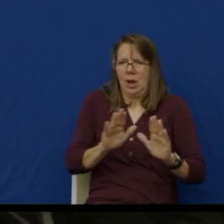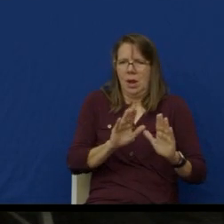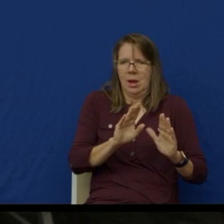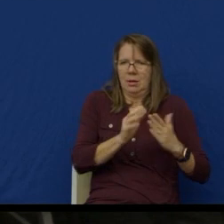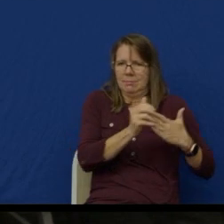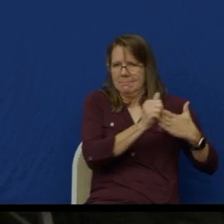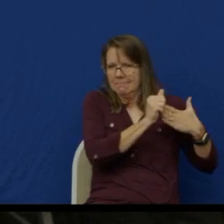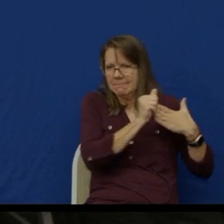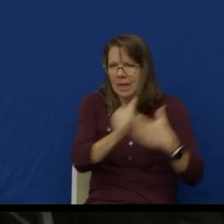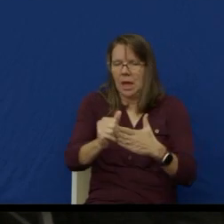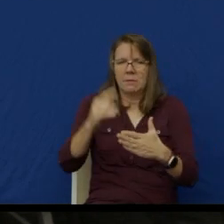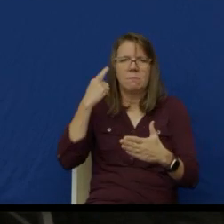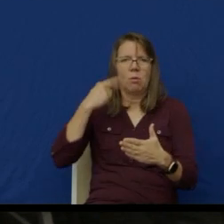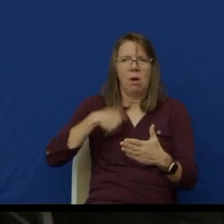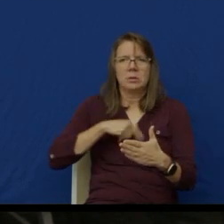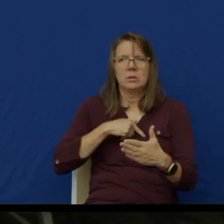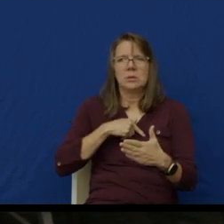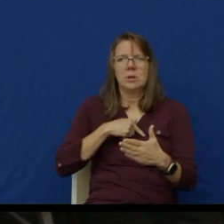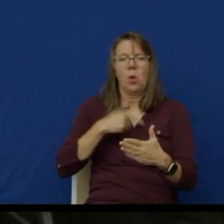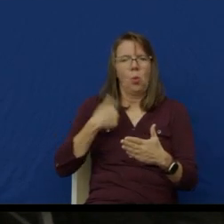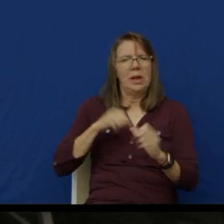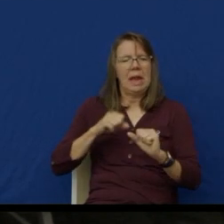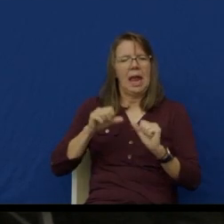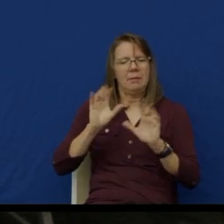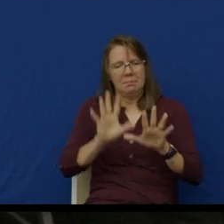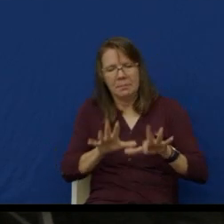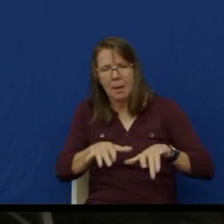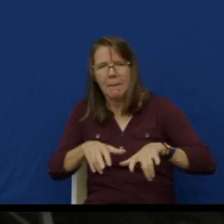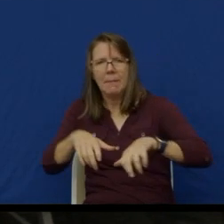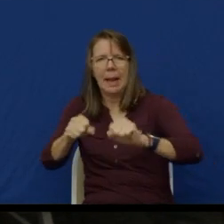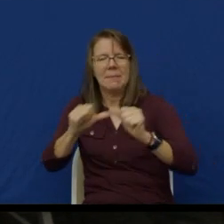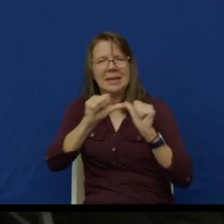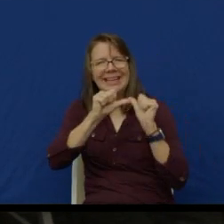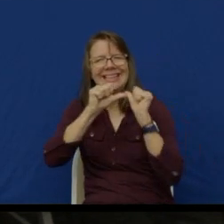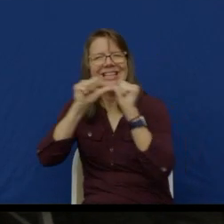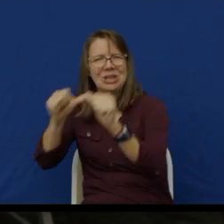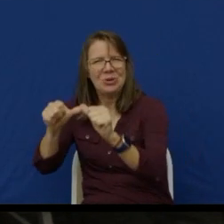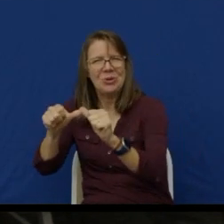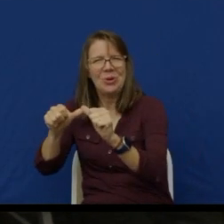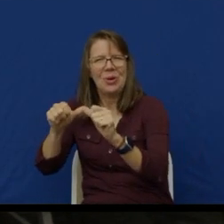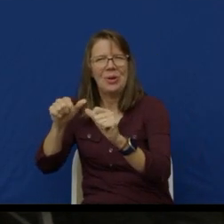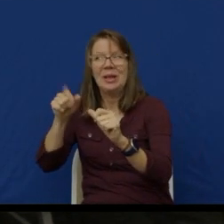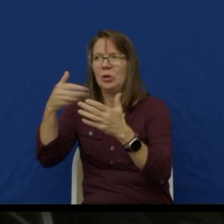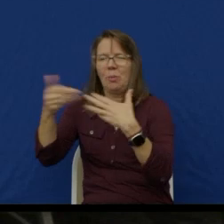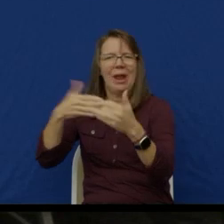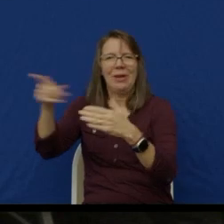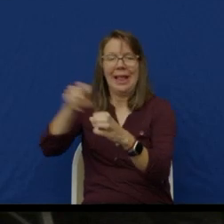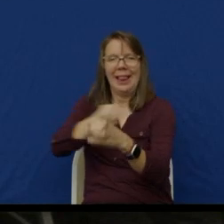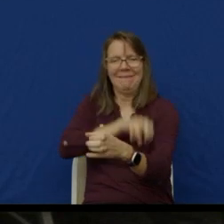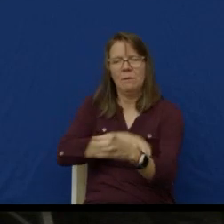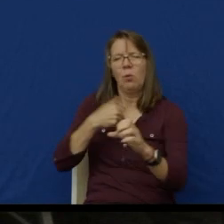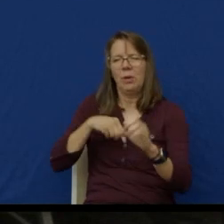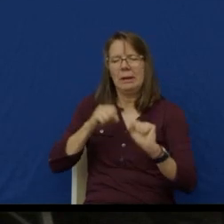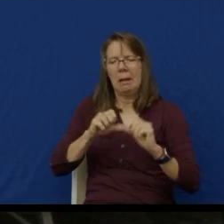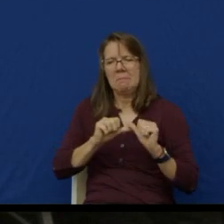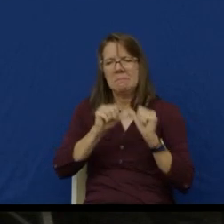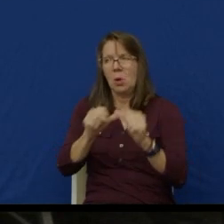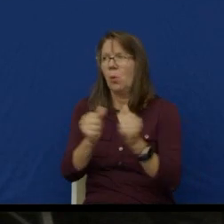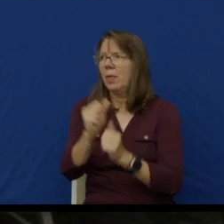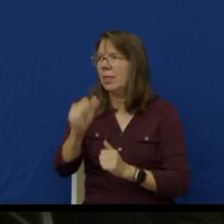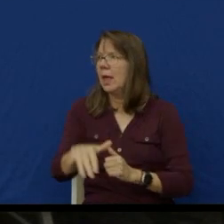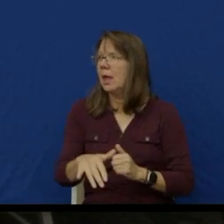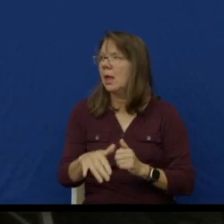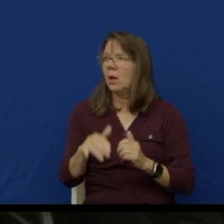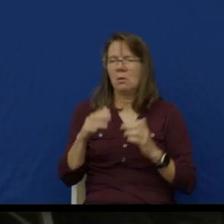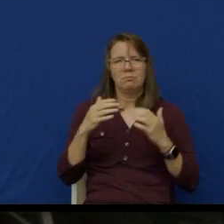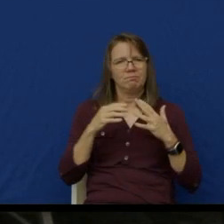when we started this, that change doesn't happen overnight. It's going to be 7 to 10 years, as Michael Fulham will say, to